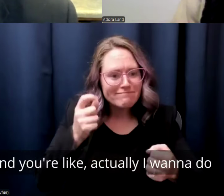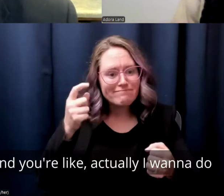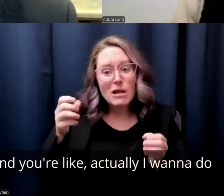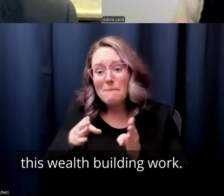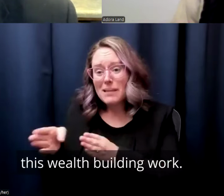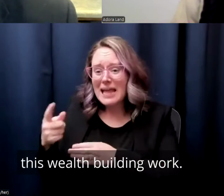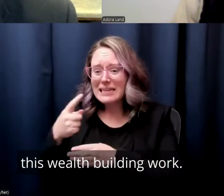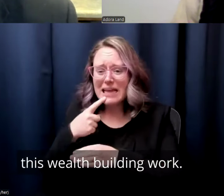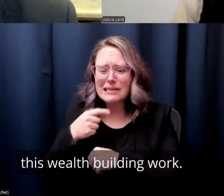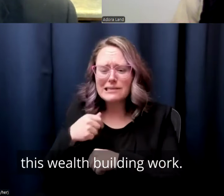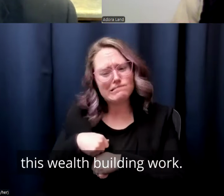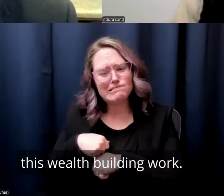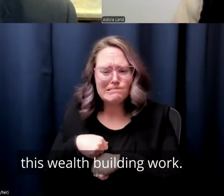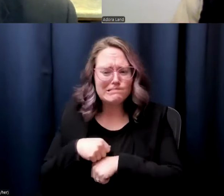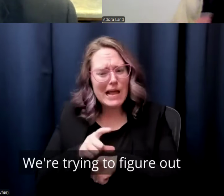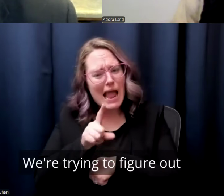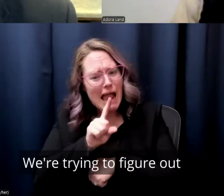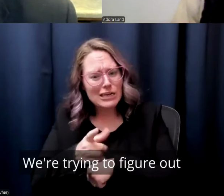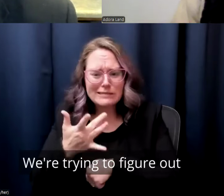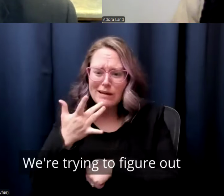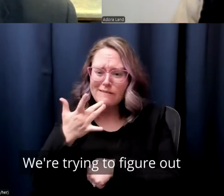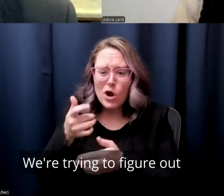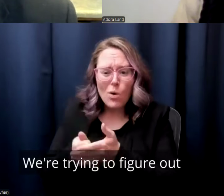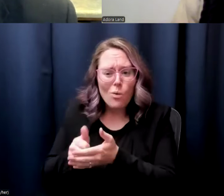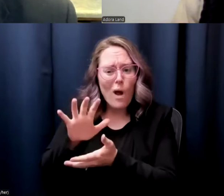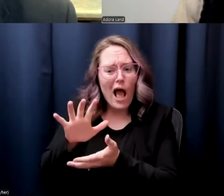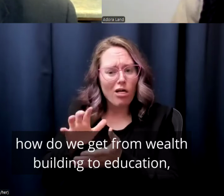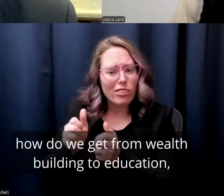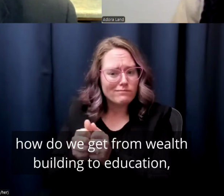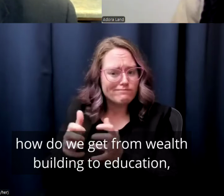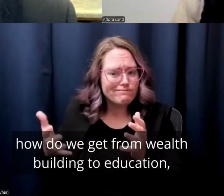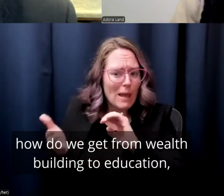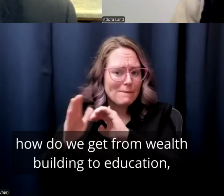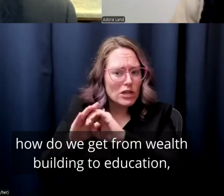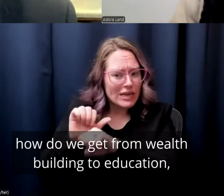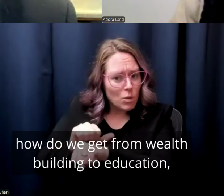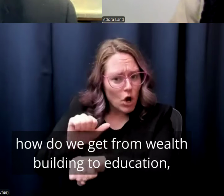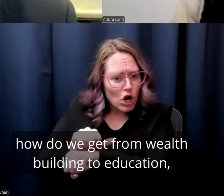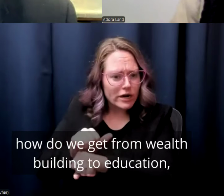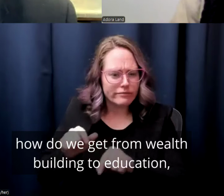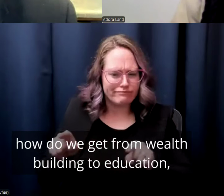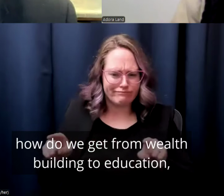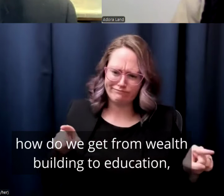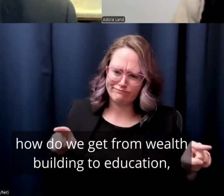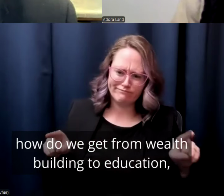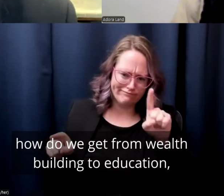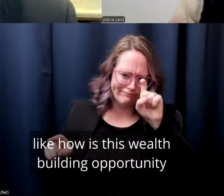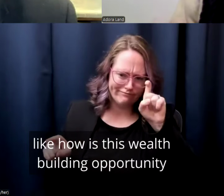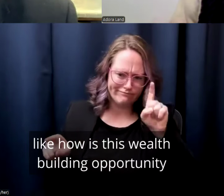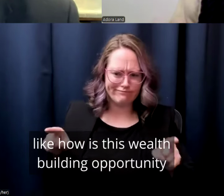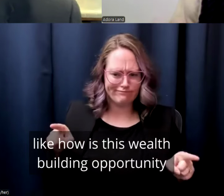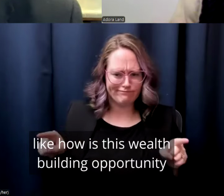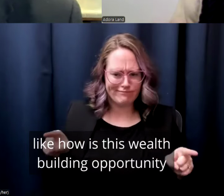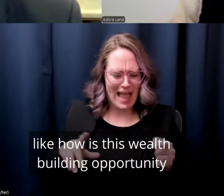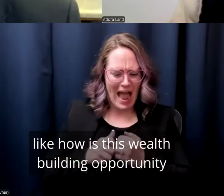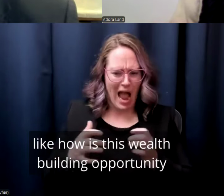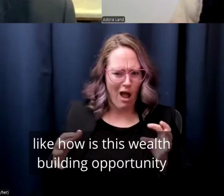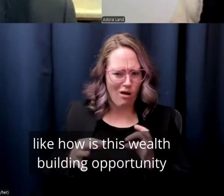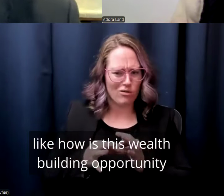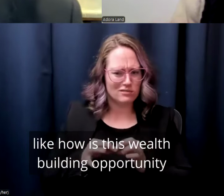actually, I want to do this wealth building work. We're trying to figure out how do we get from wealth building to education? Like, how is this wealth